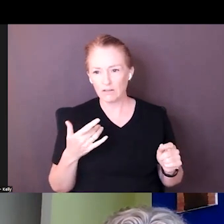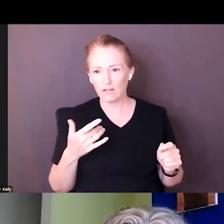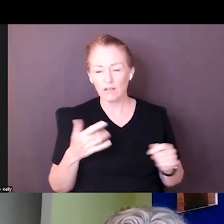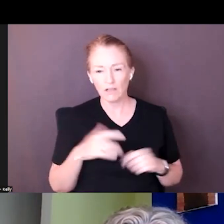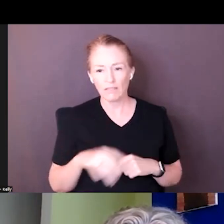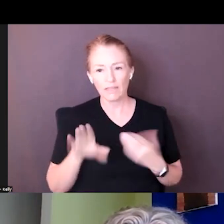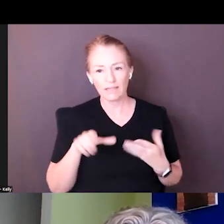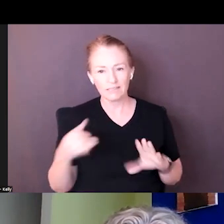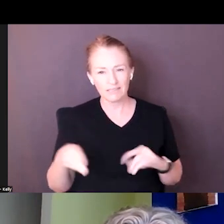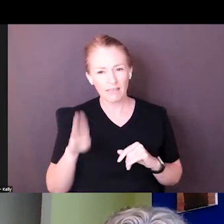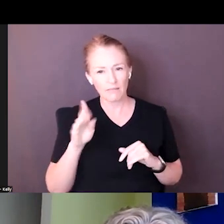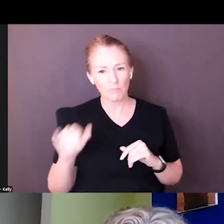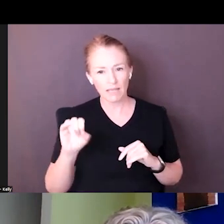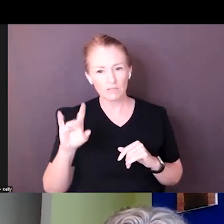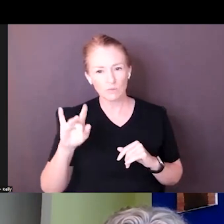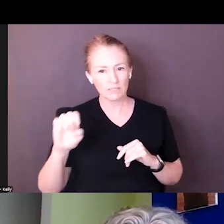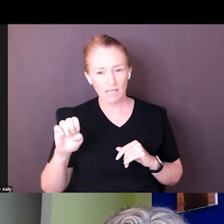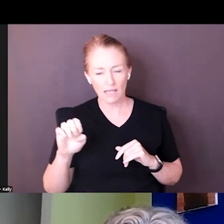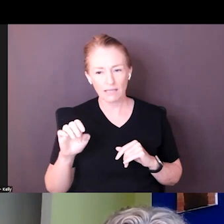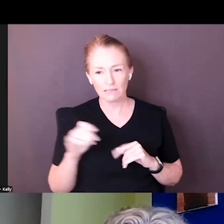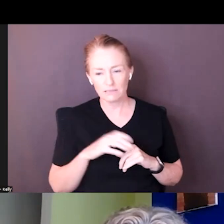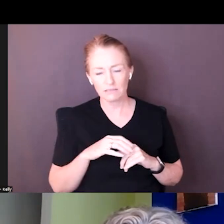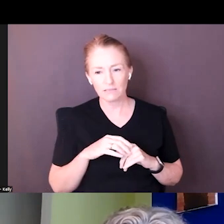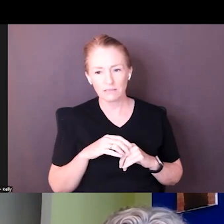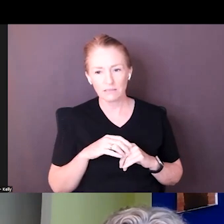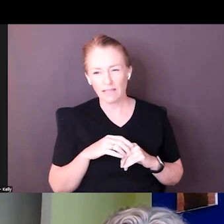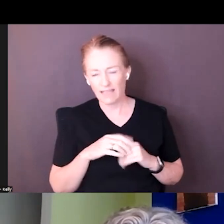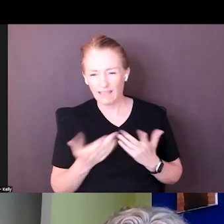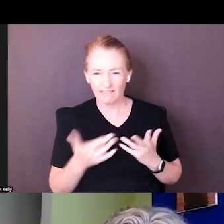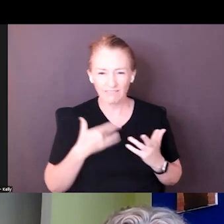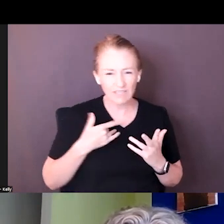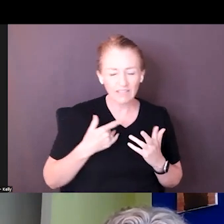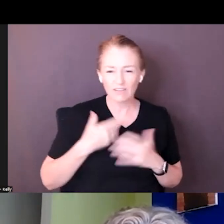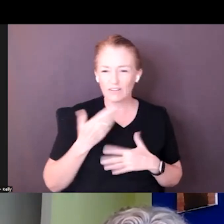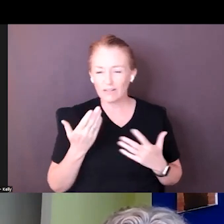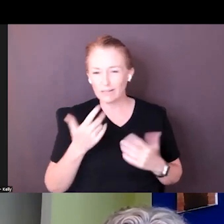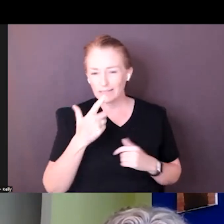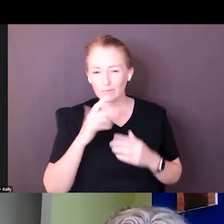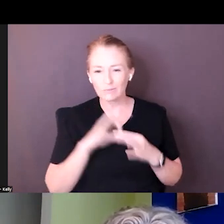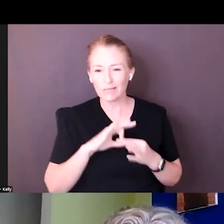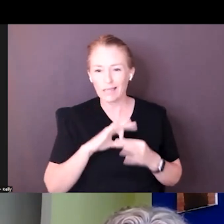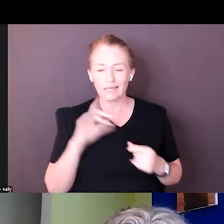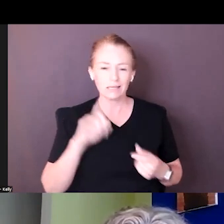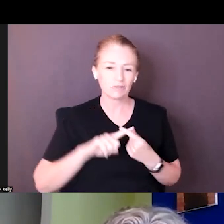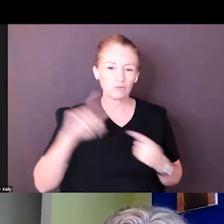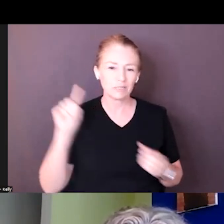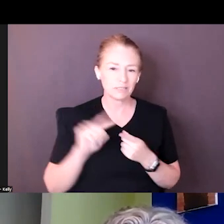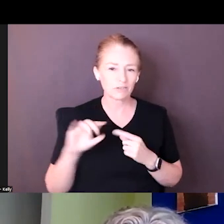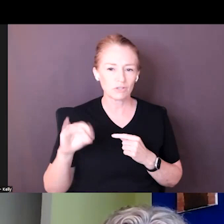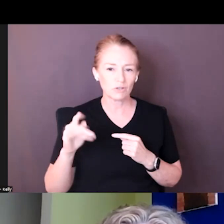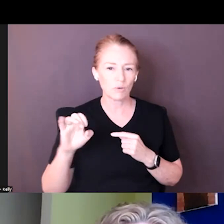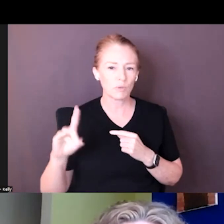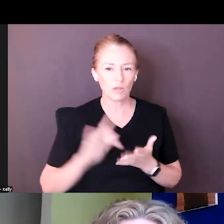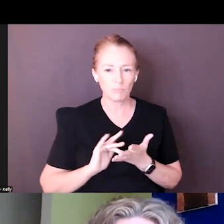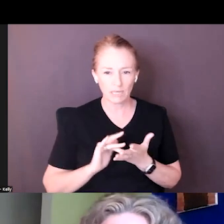seem relatively confident, they don't have to be perfectly so, that there was some sort of reduction in opioid pain medicine. That's it. We